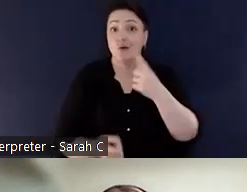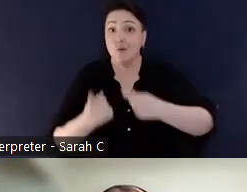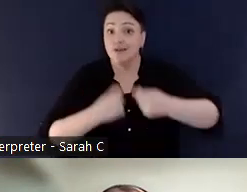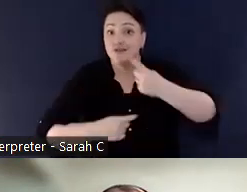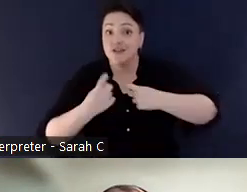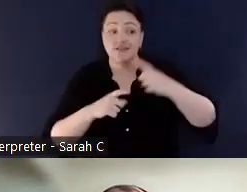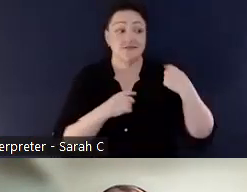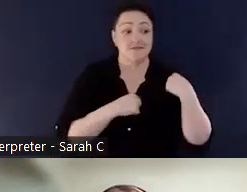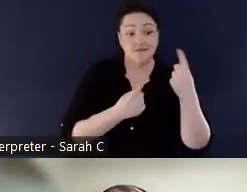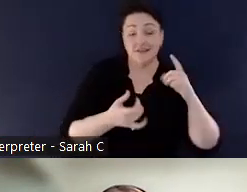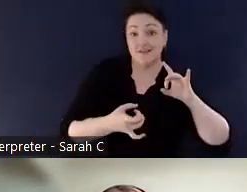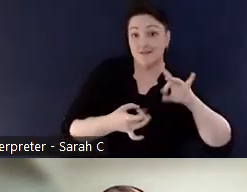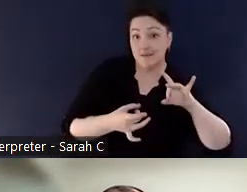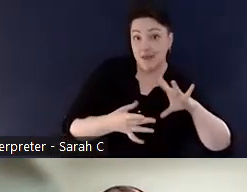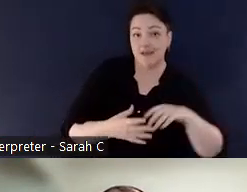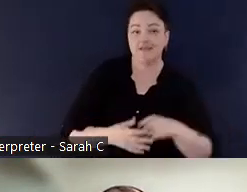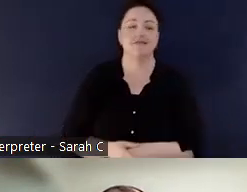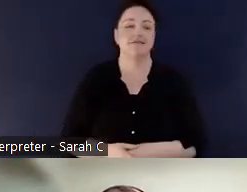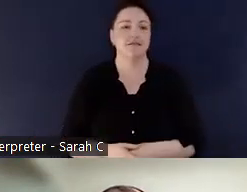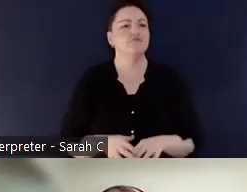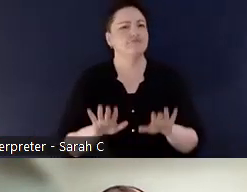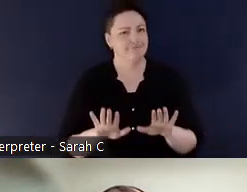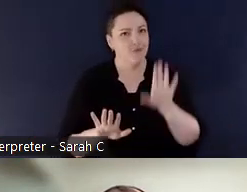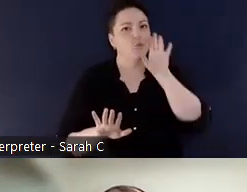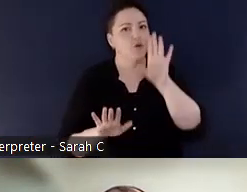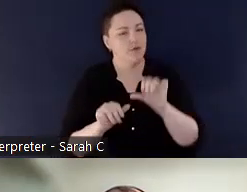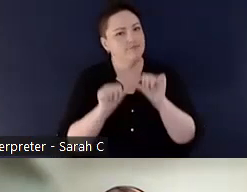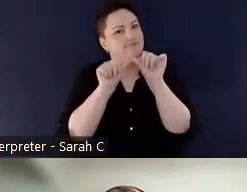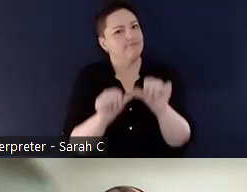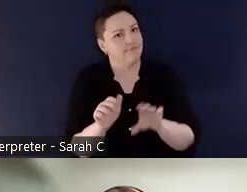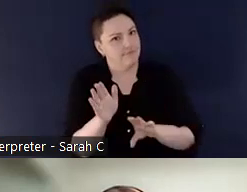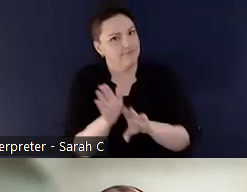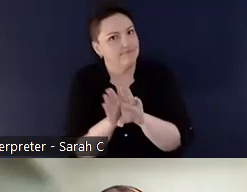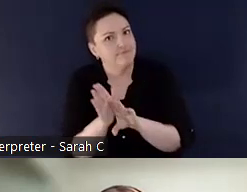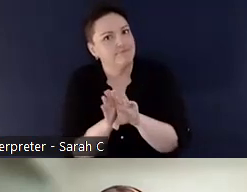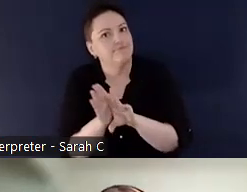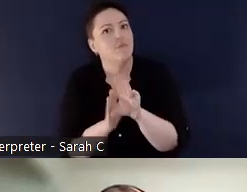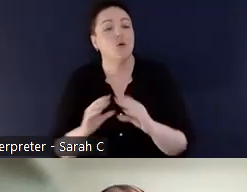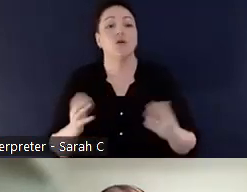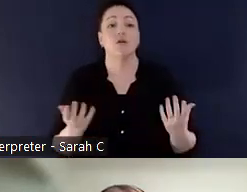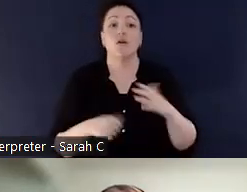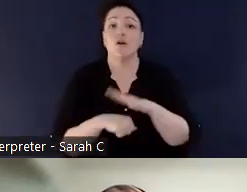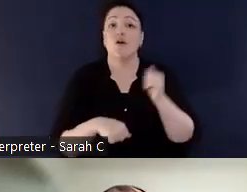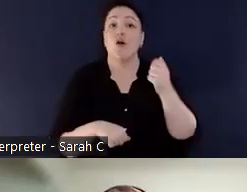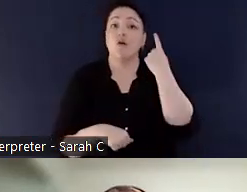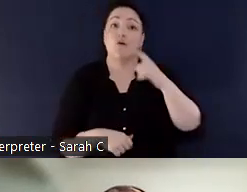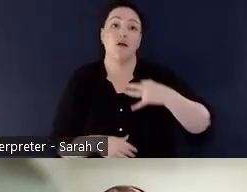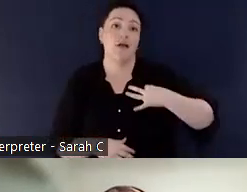this session, we will continue to develop our call for applications